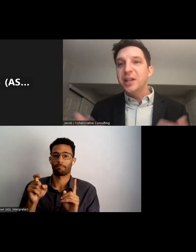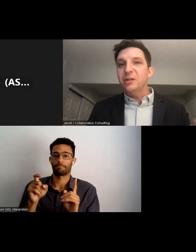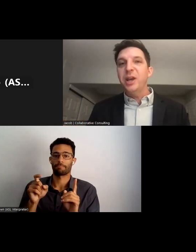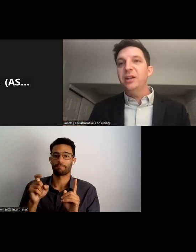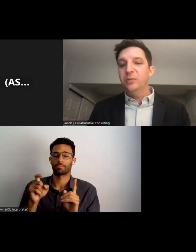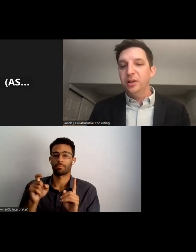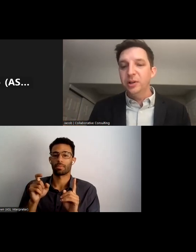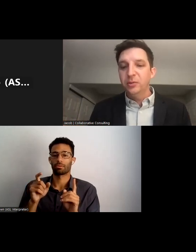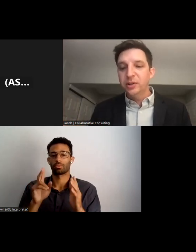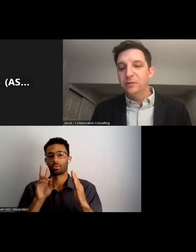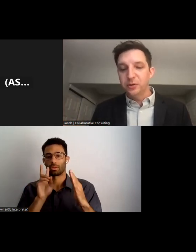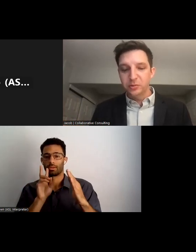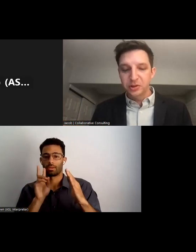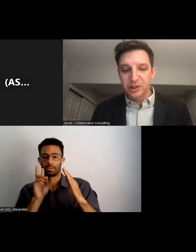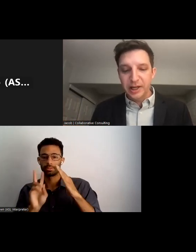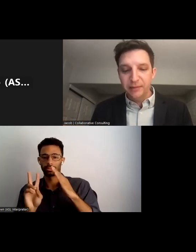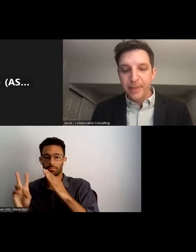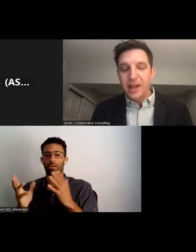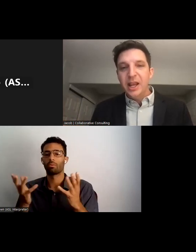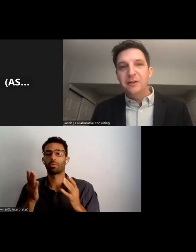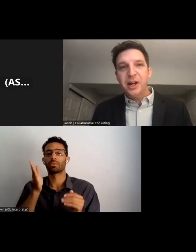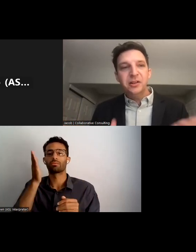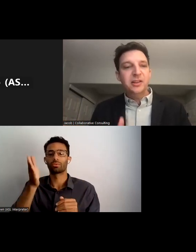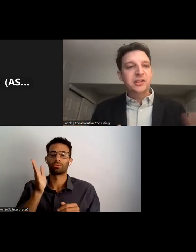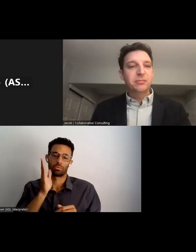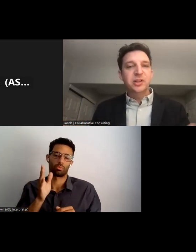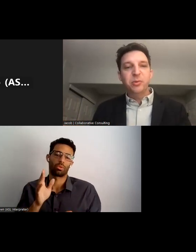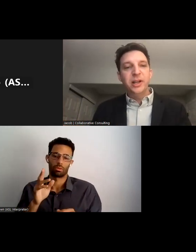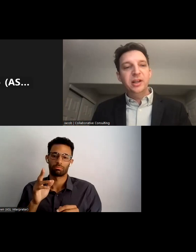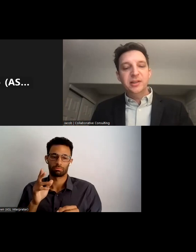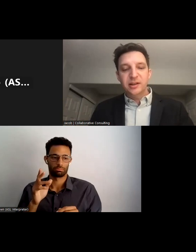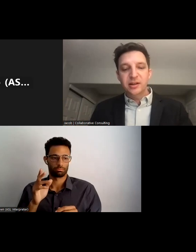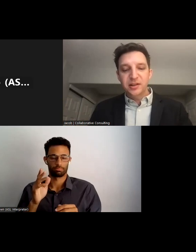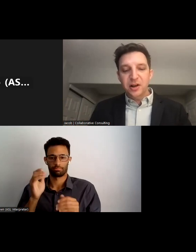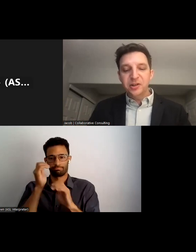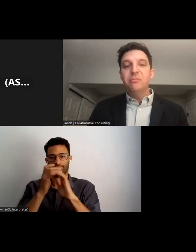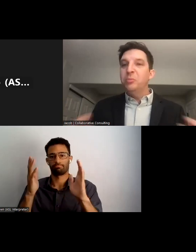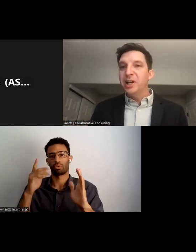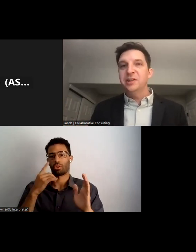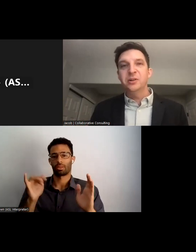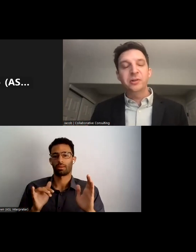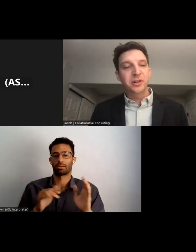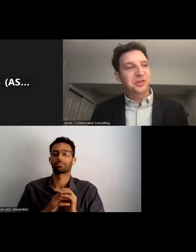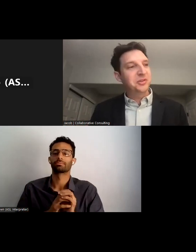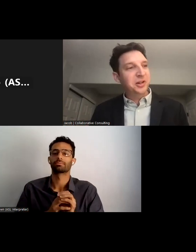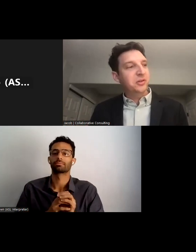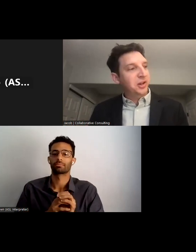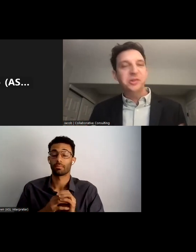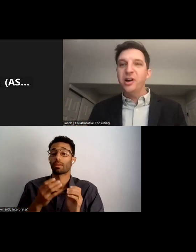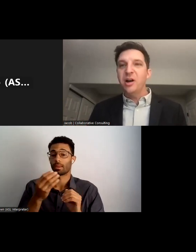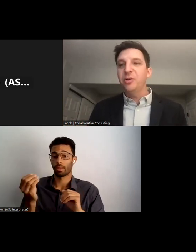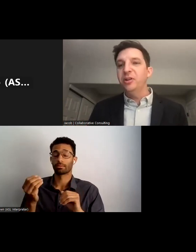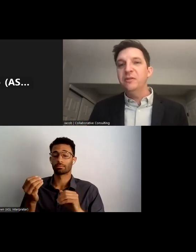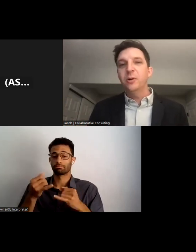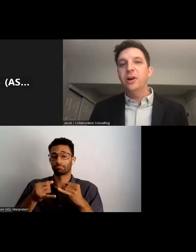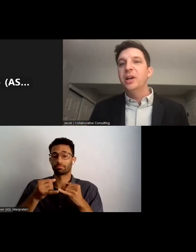to anticipate what the future will look like. And finally, this point is also mobilizing older adults. So stakeholders also